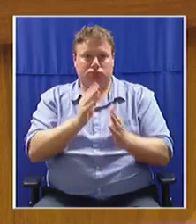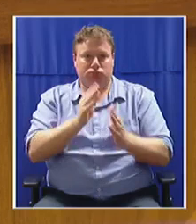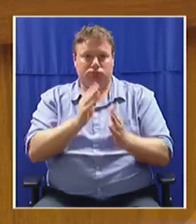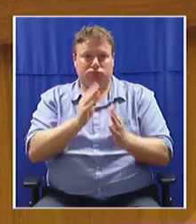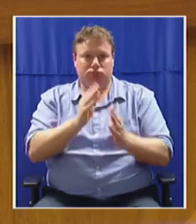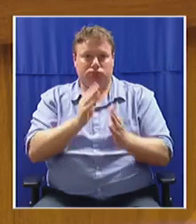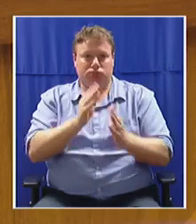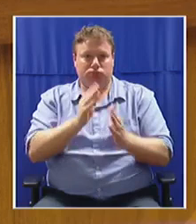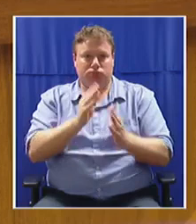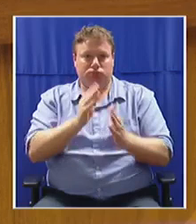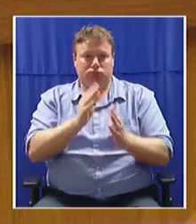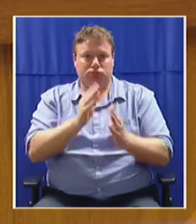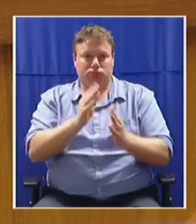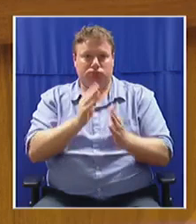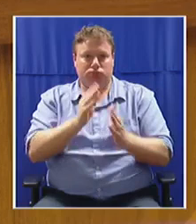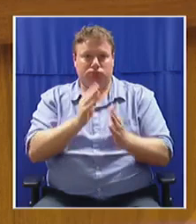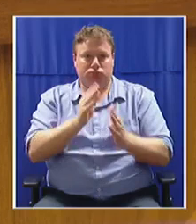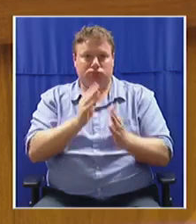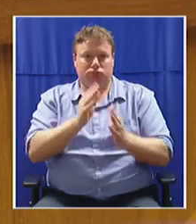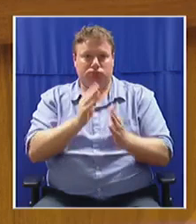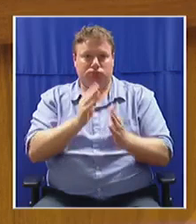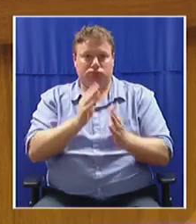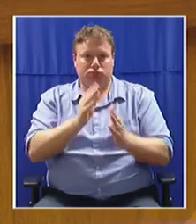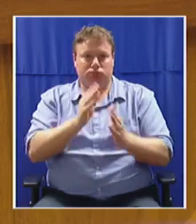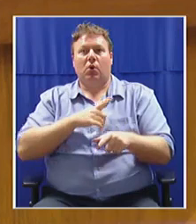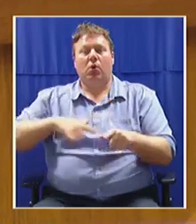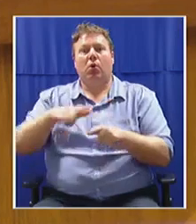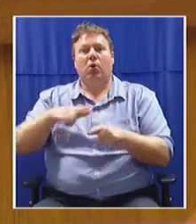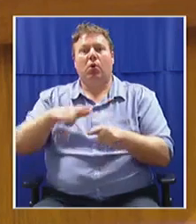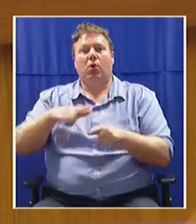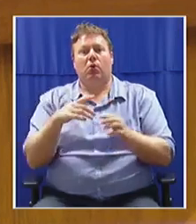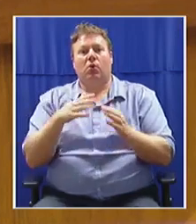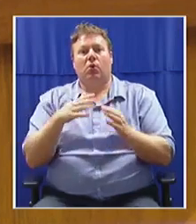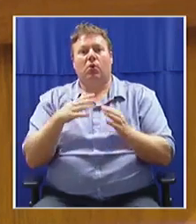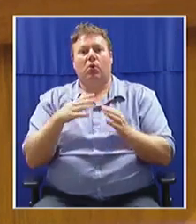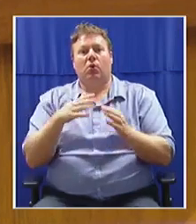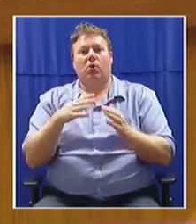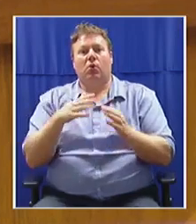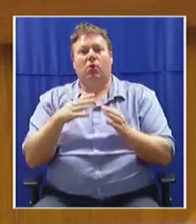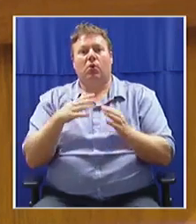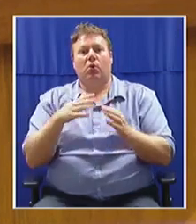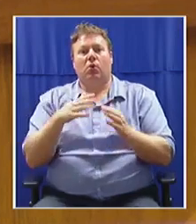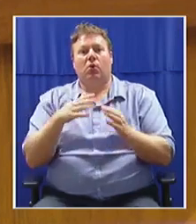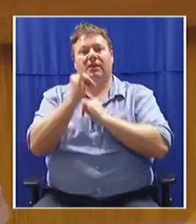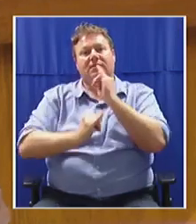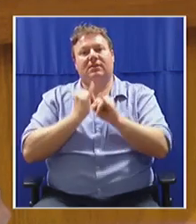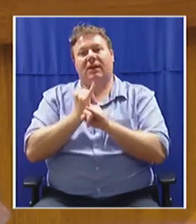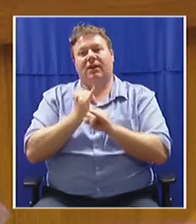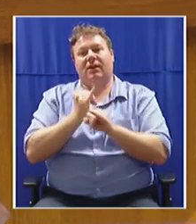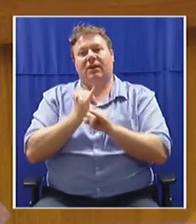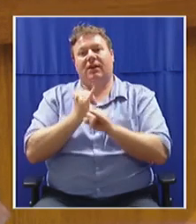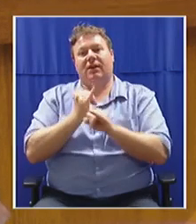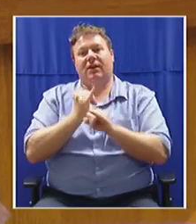times to confrontation between local communities and foreign nationals. The biggest challenge